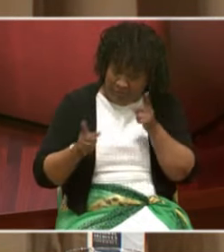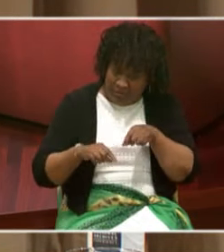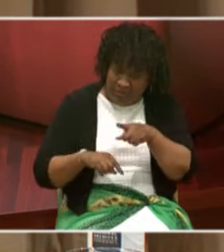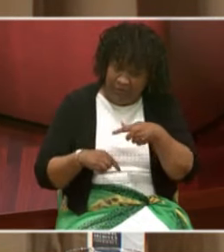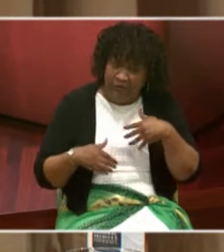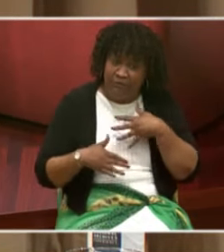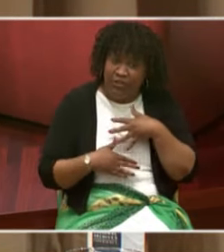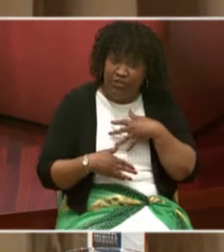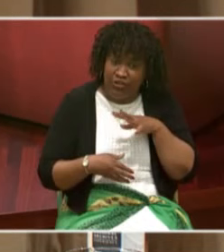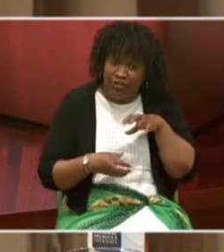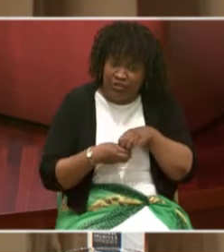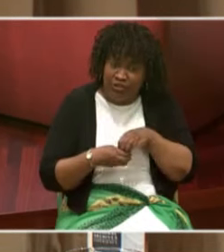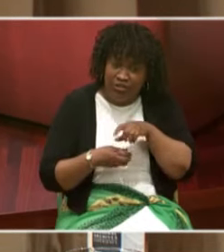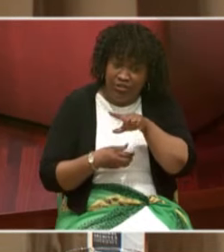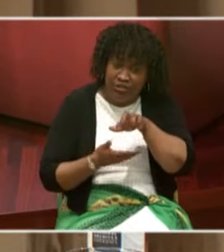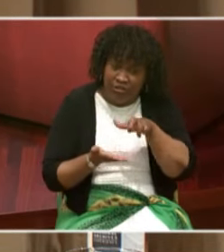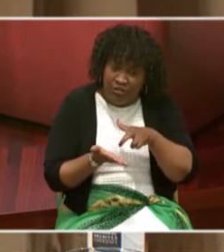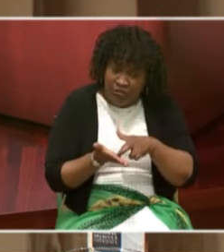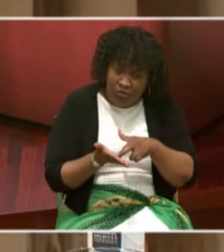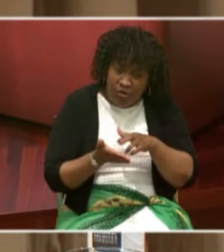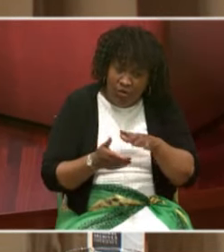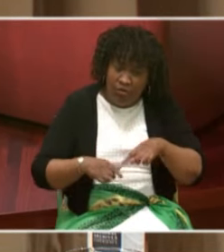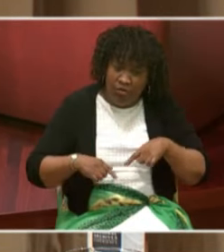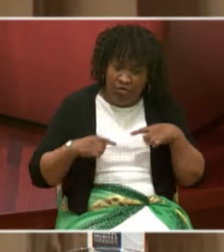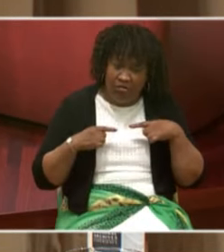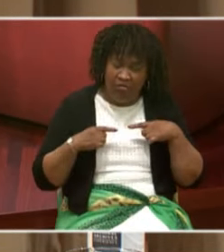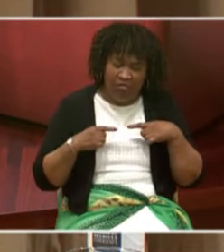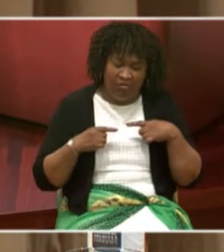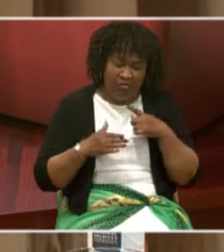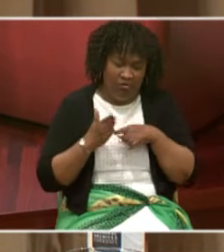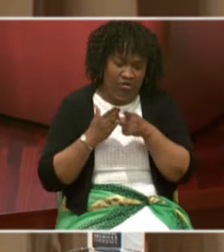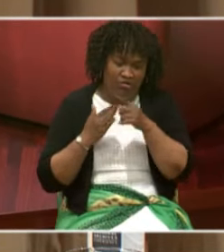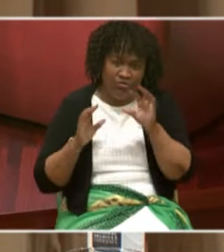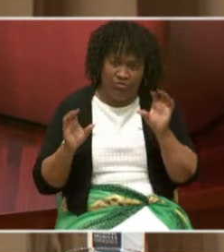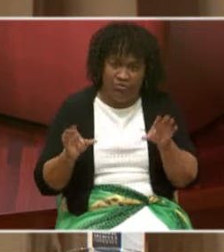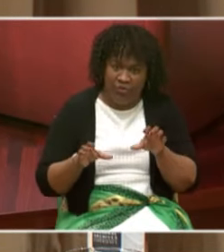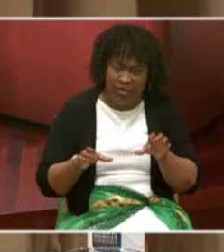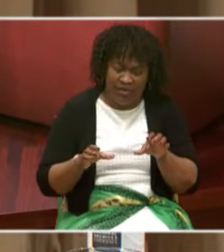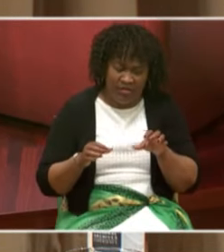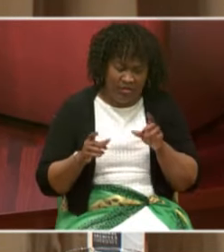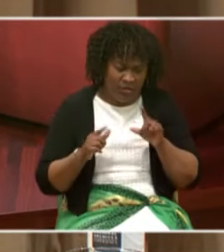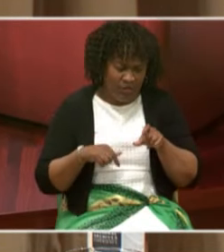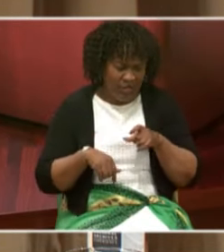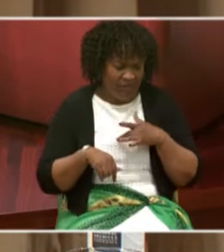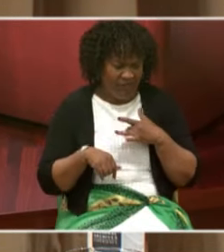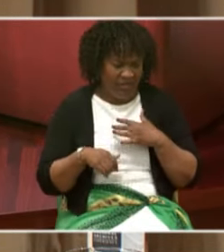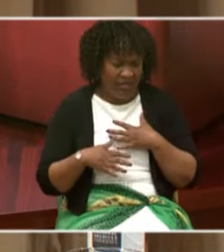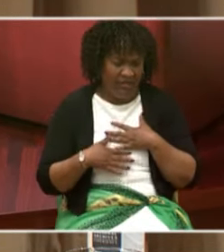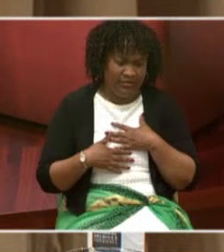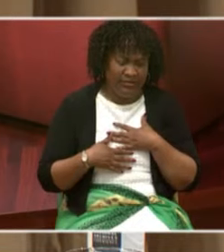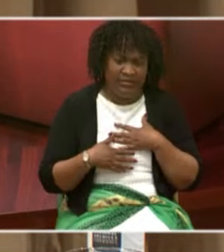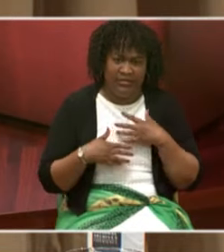going all the way to see what the end is going to be.